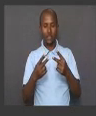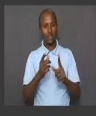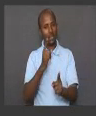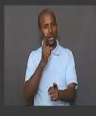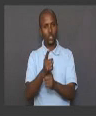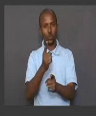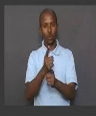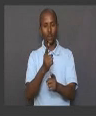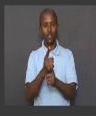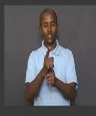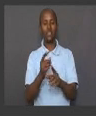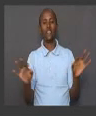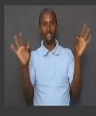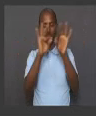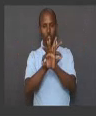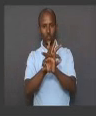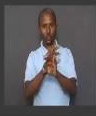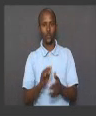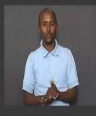actually is a function.